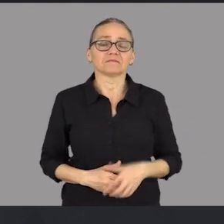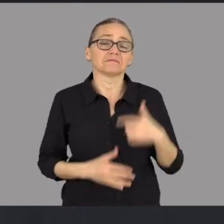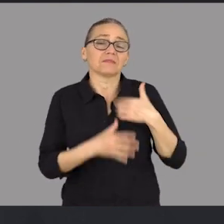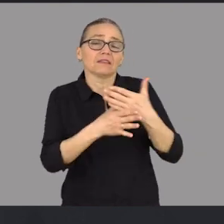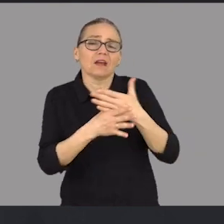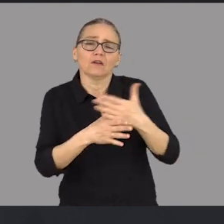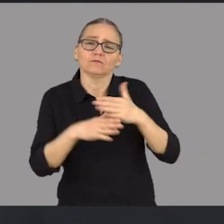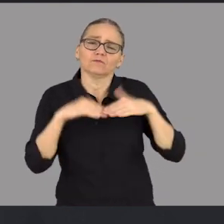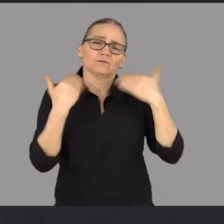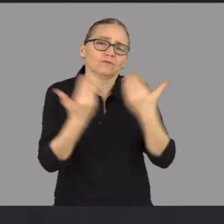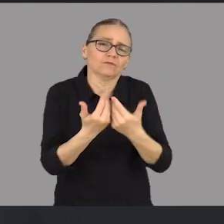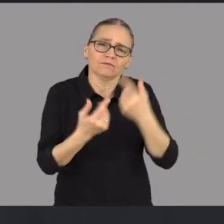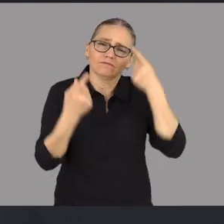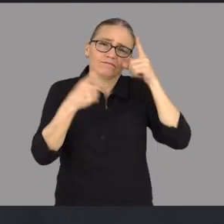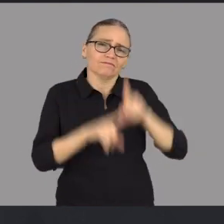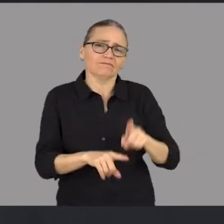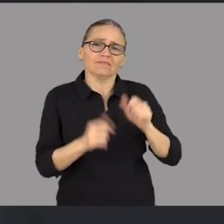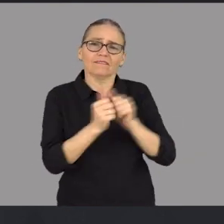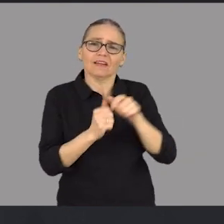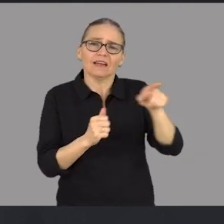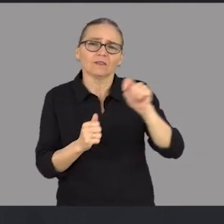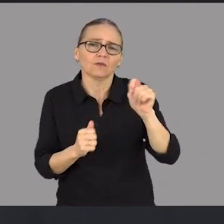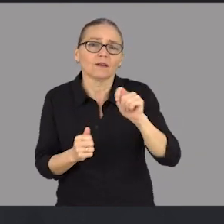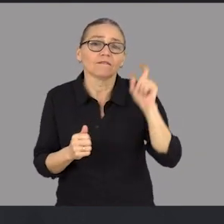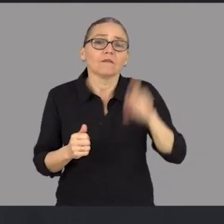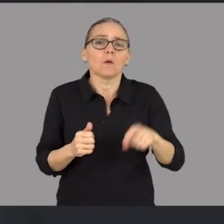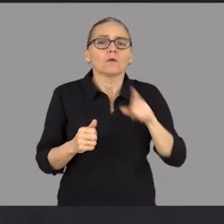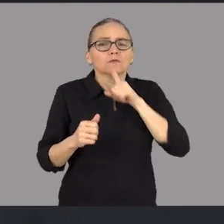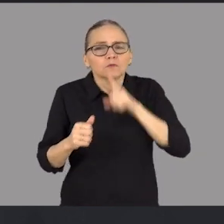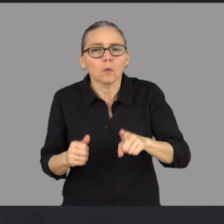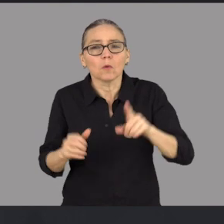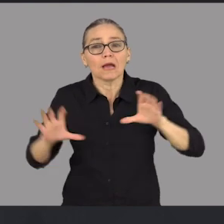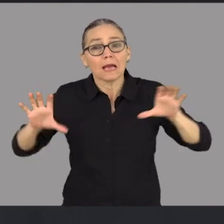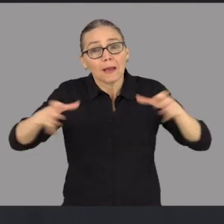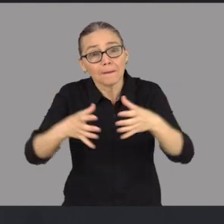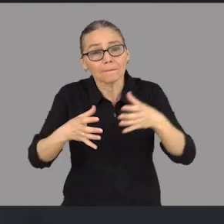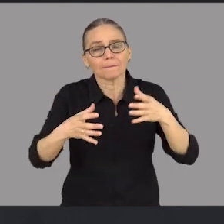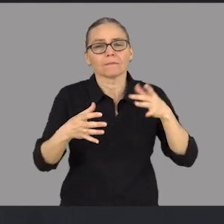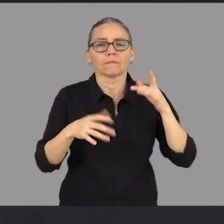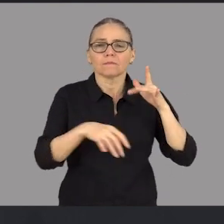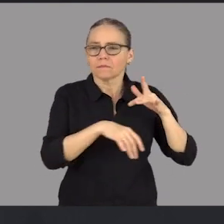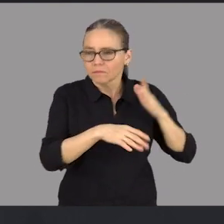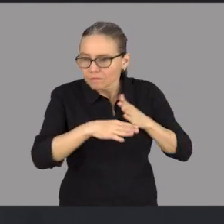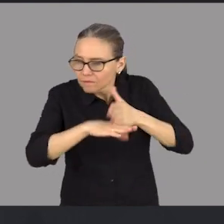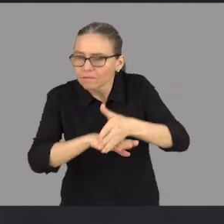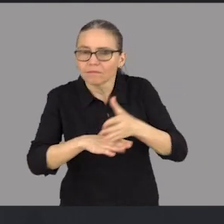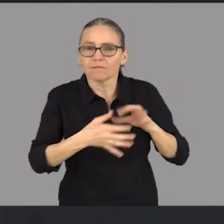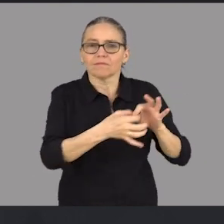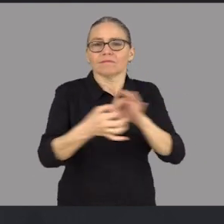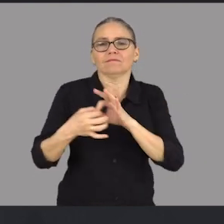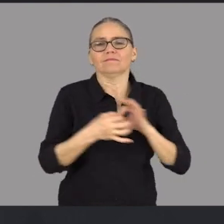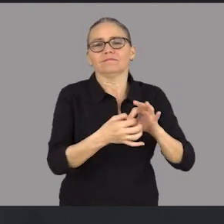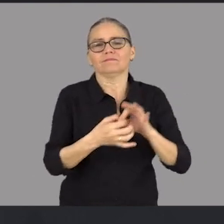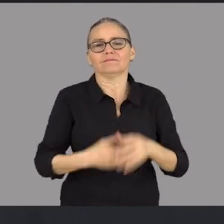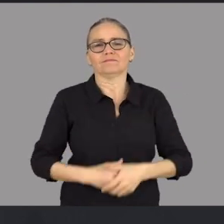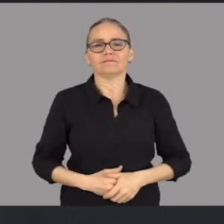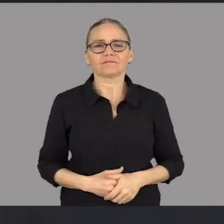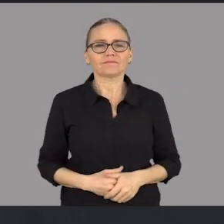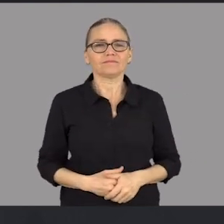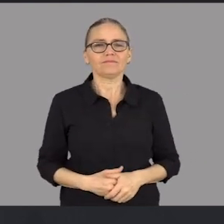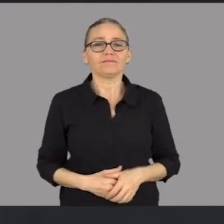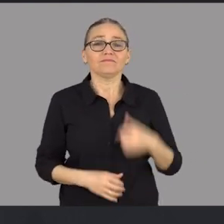how this benefits everybody. Yeah, I would agree totally with you, Tanya. I